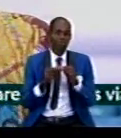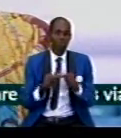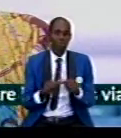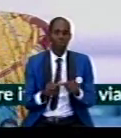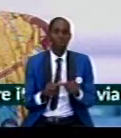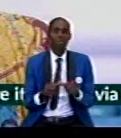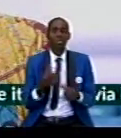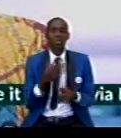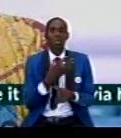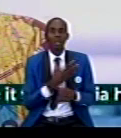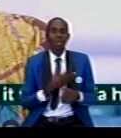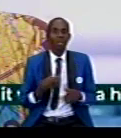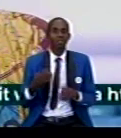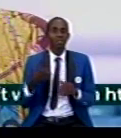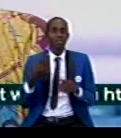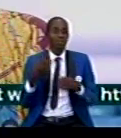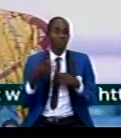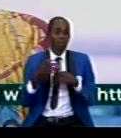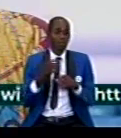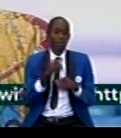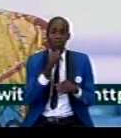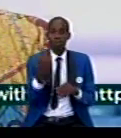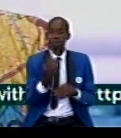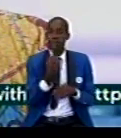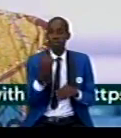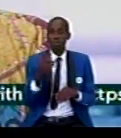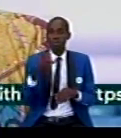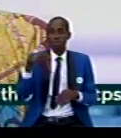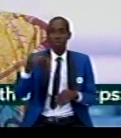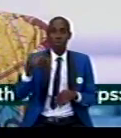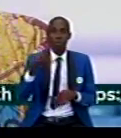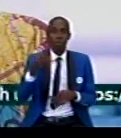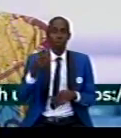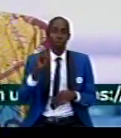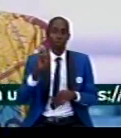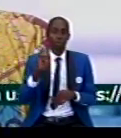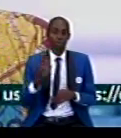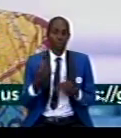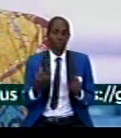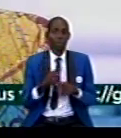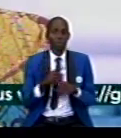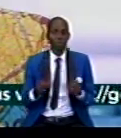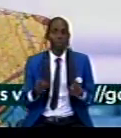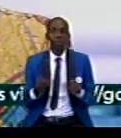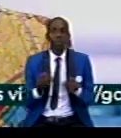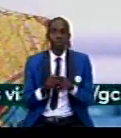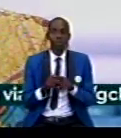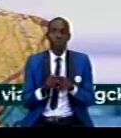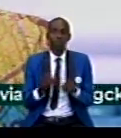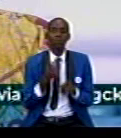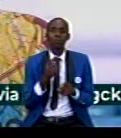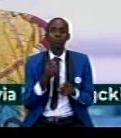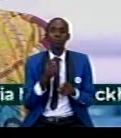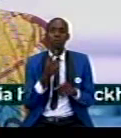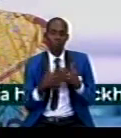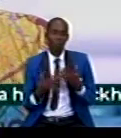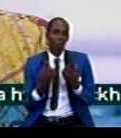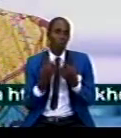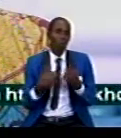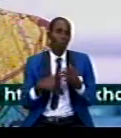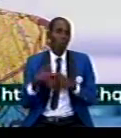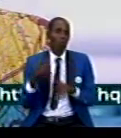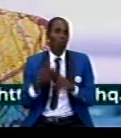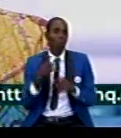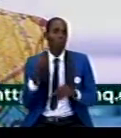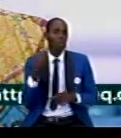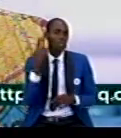very painful, very embarrassing in class when you scratch his ear, clean it on his uniform, they will tell him that his body was smelling. So before the April